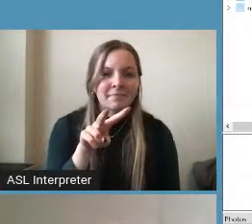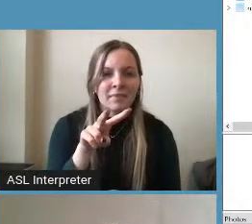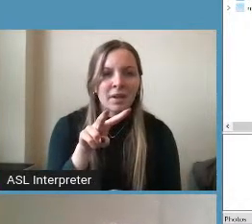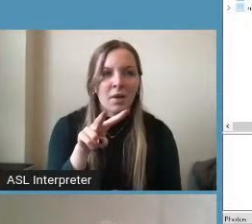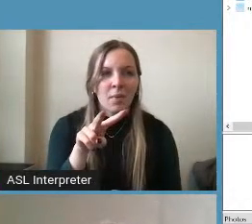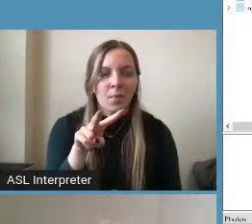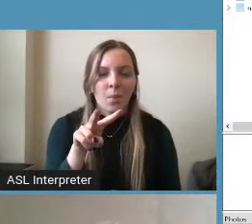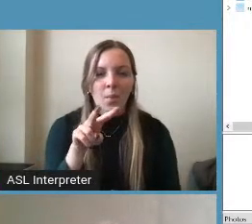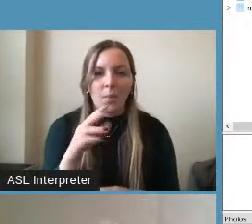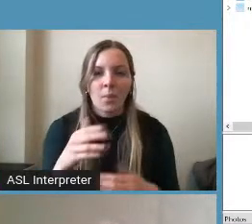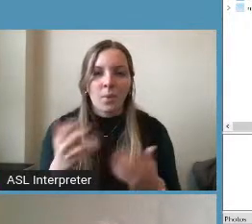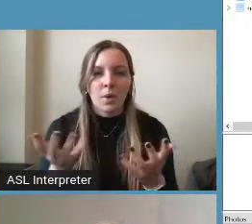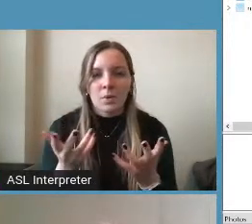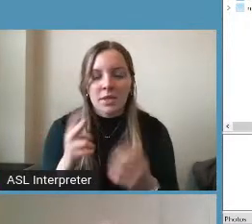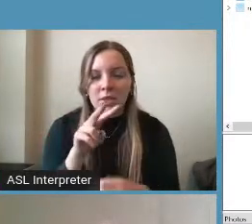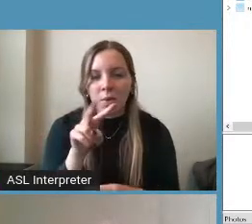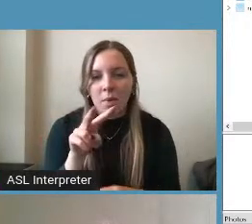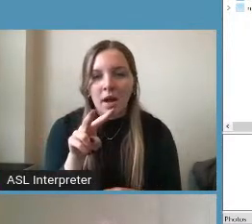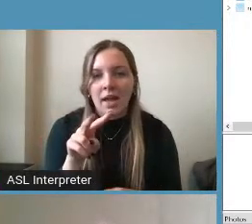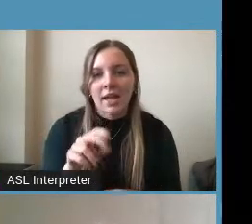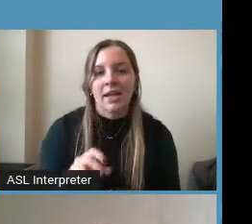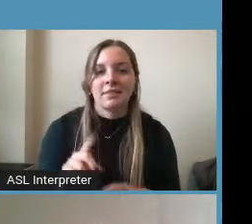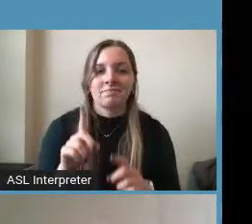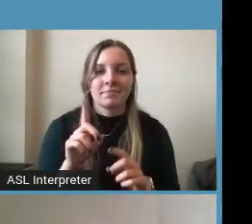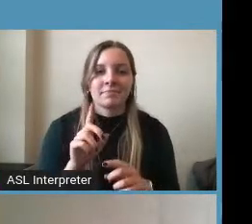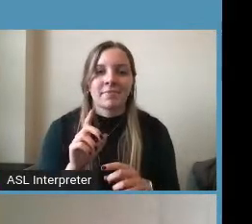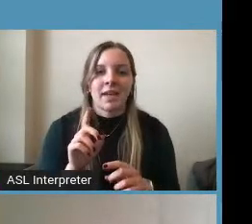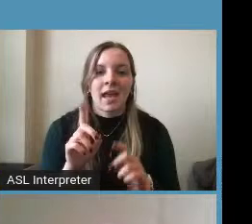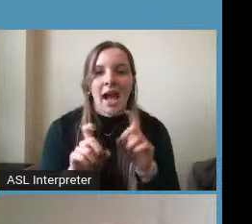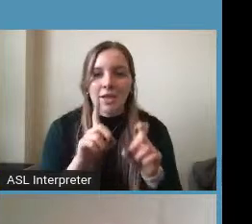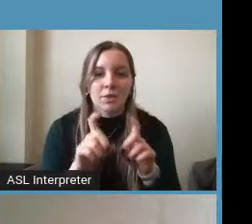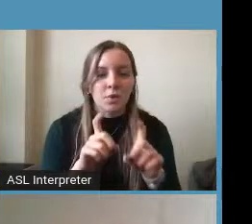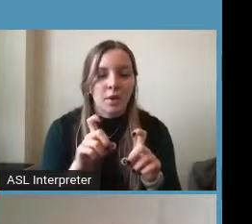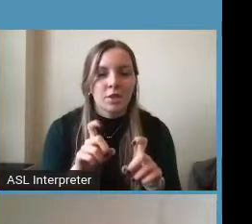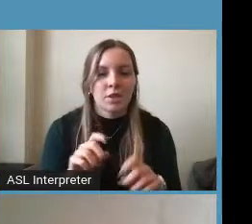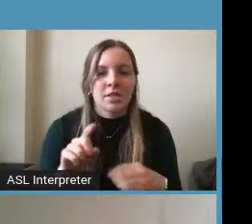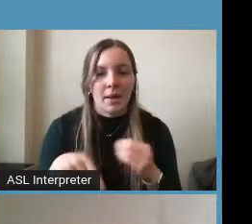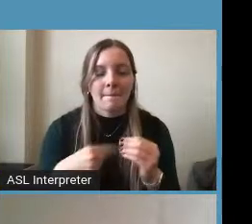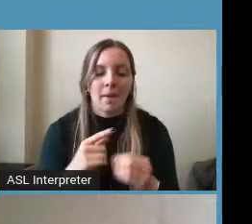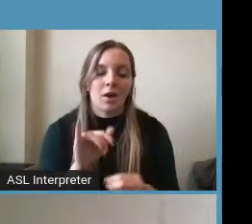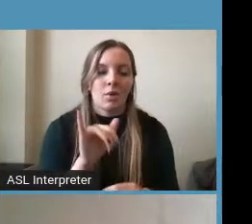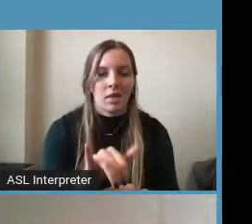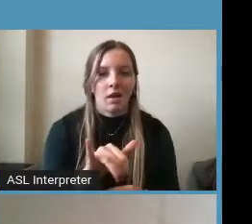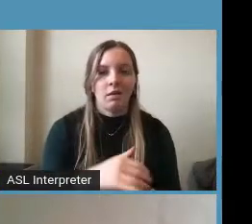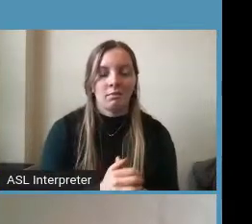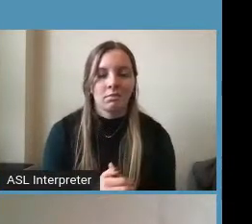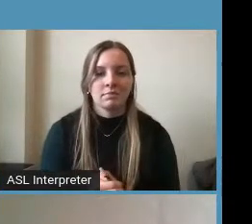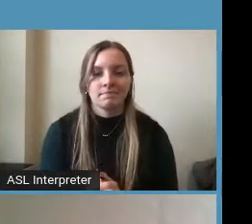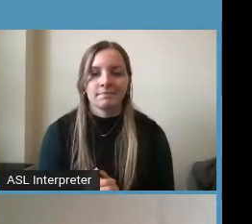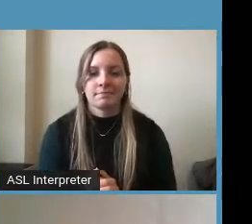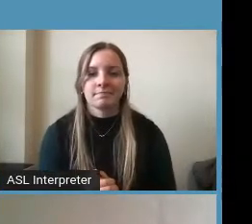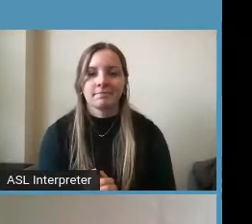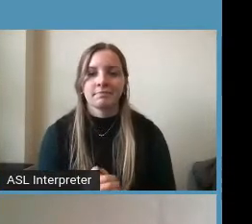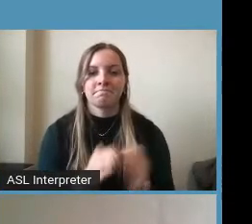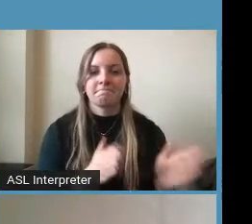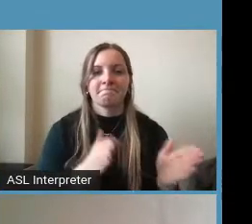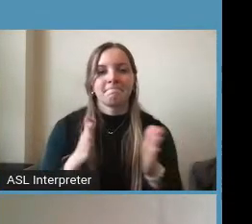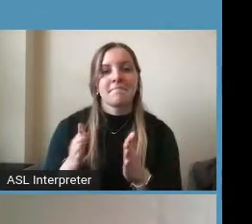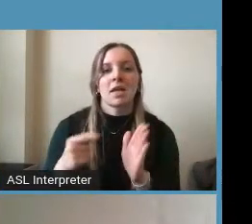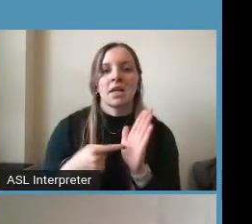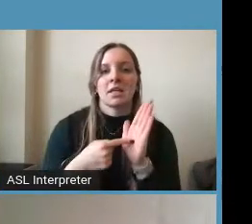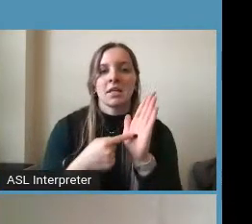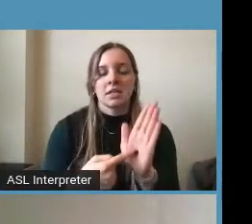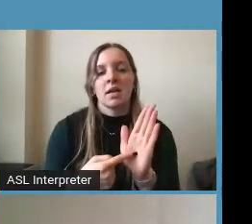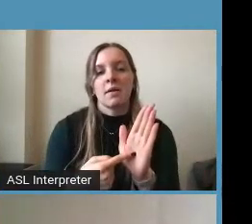questions is a good skill to have. The next example I want to show you is from the Library of Congress. This